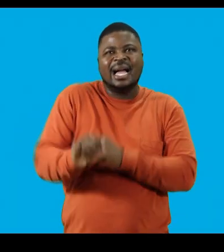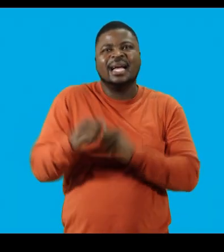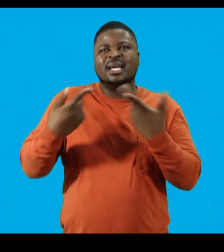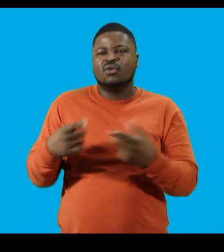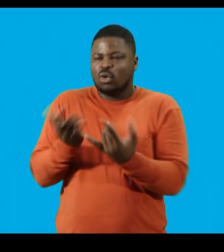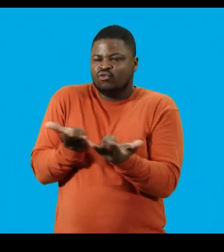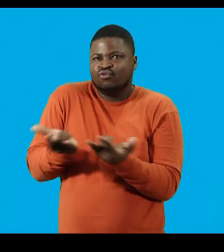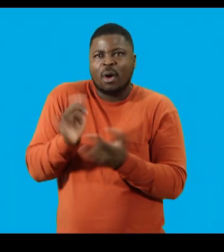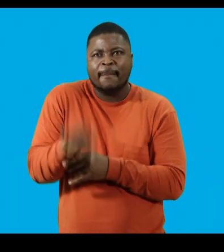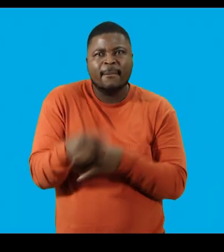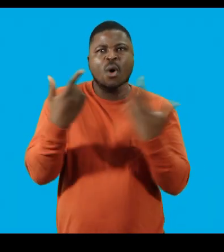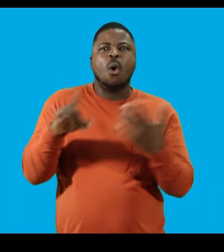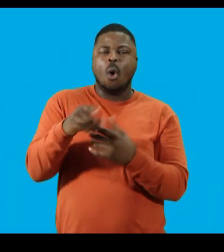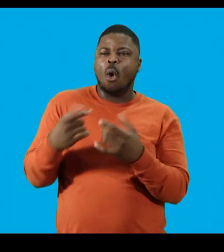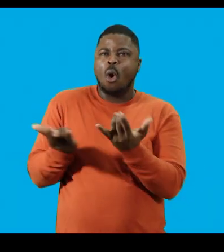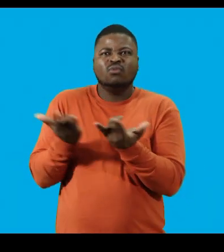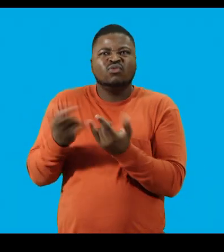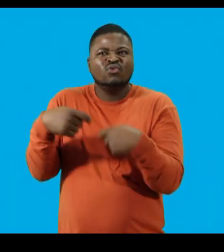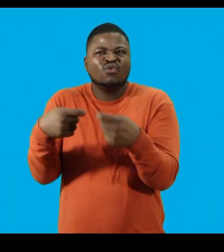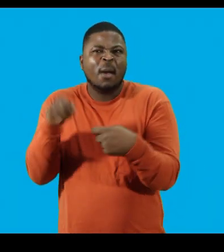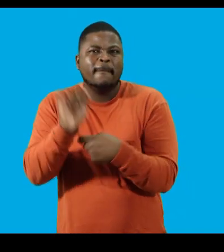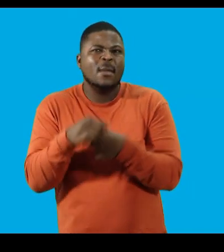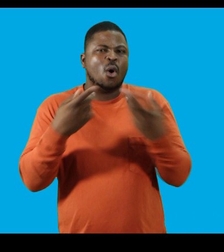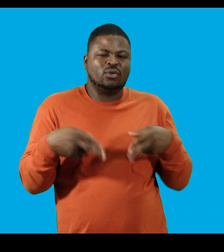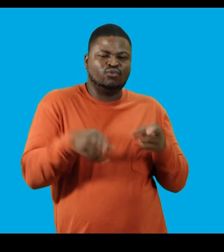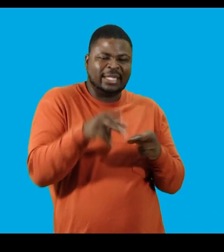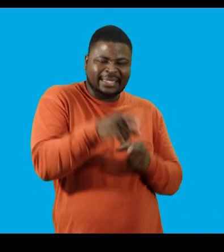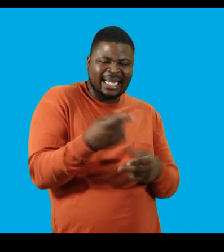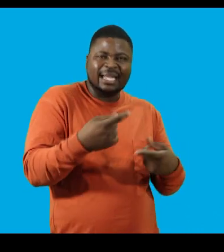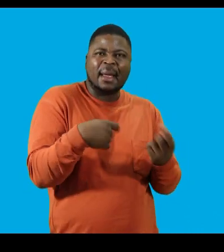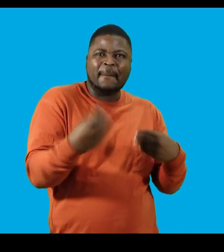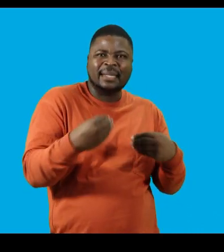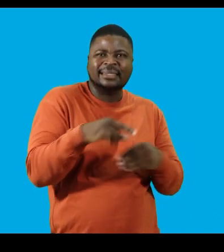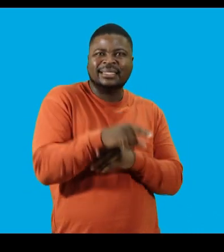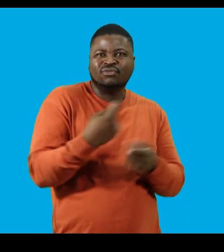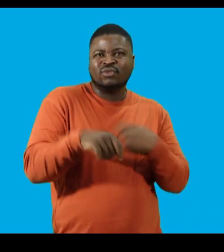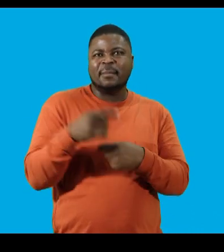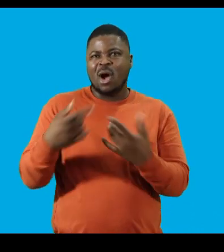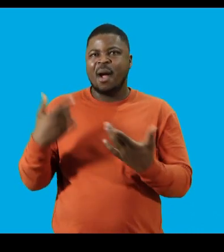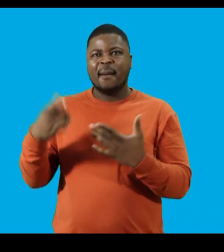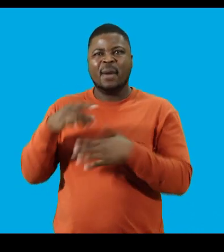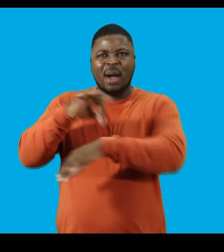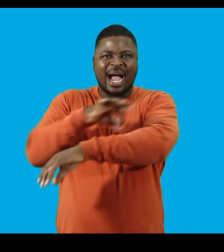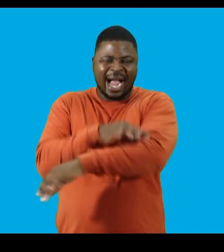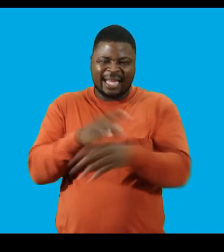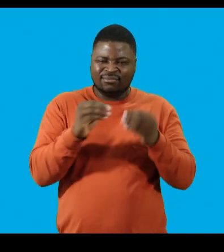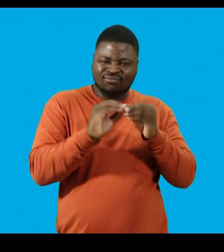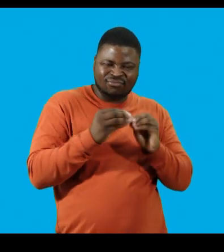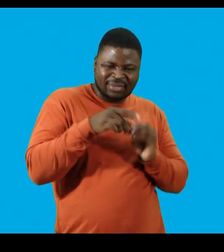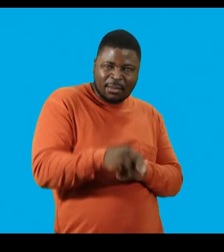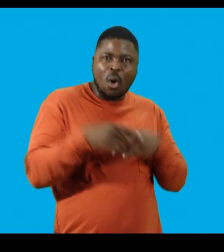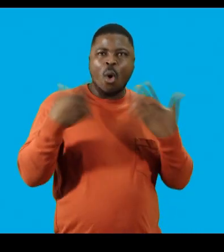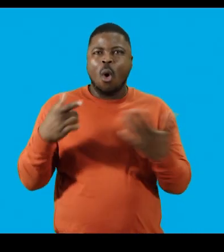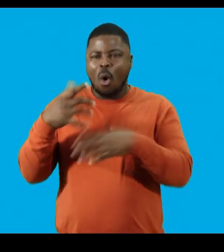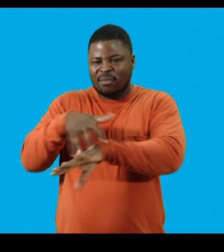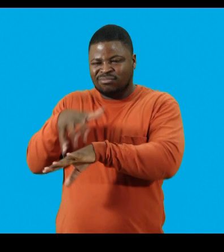a street vendor, garden service, or any type of catering. Remember, because this is familiar